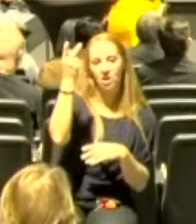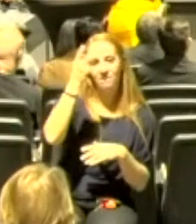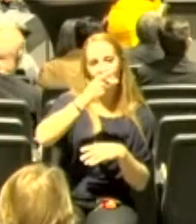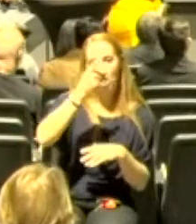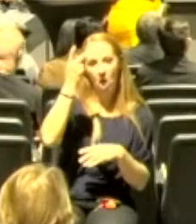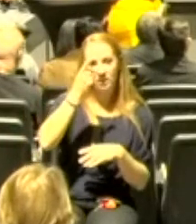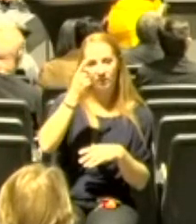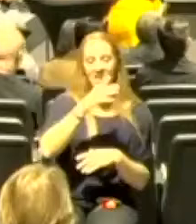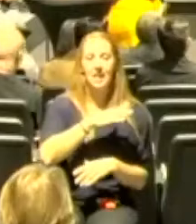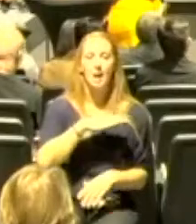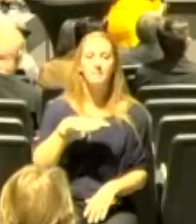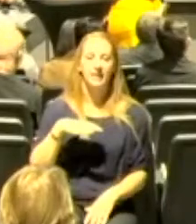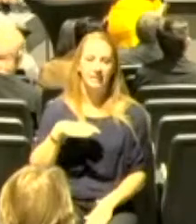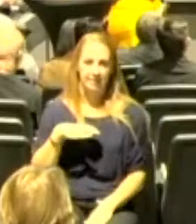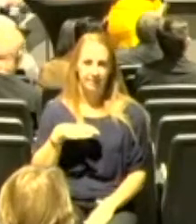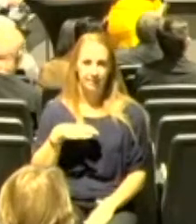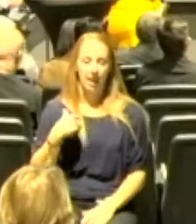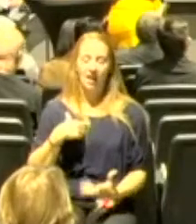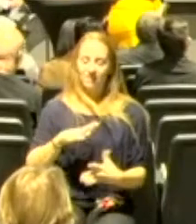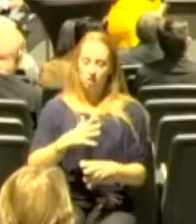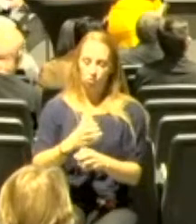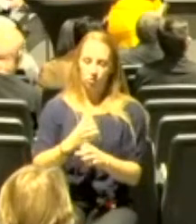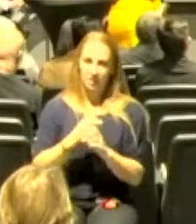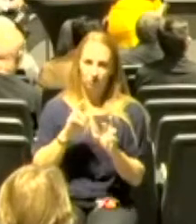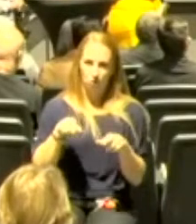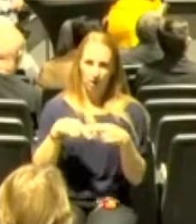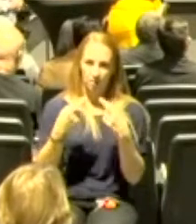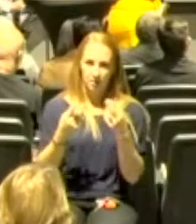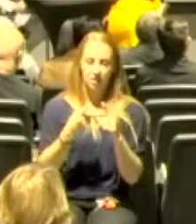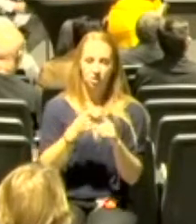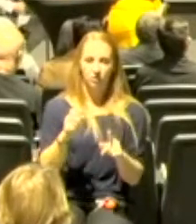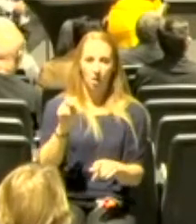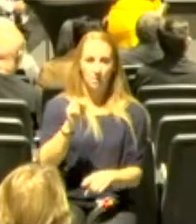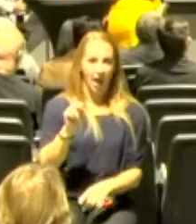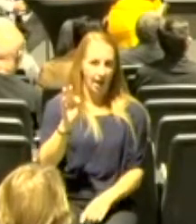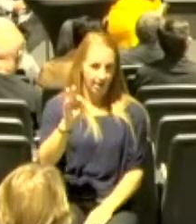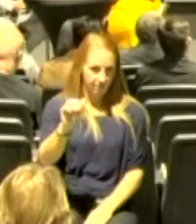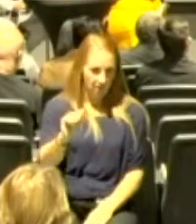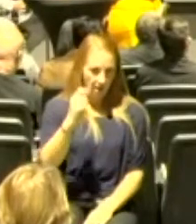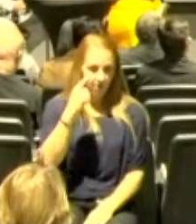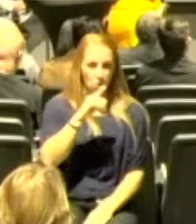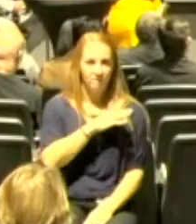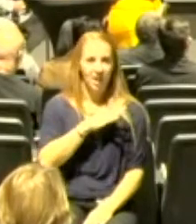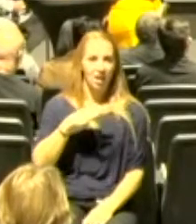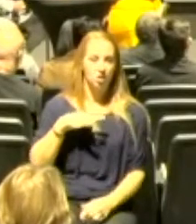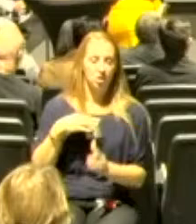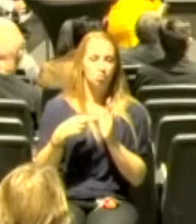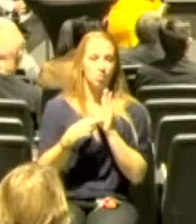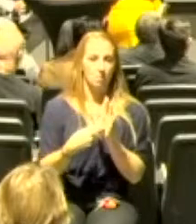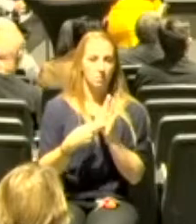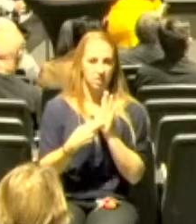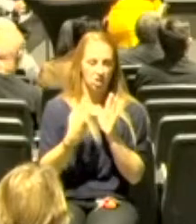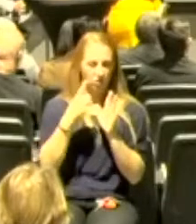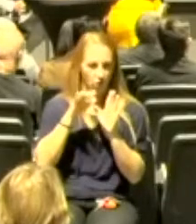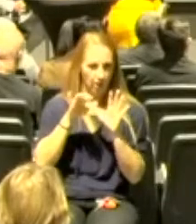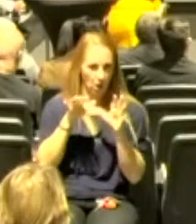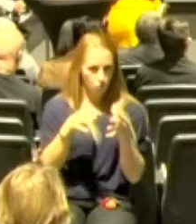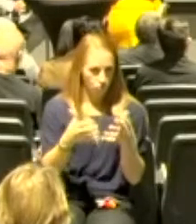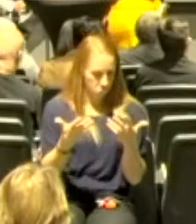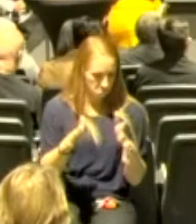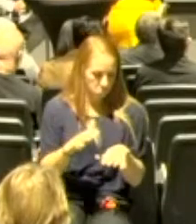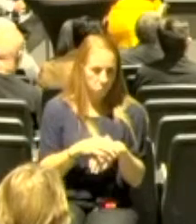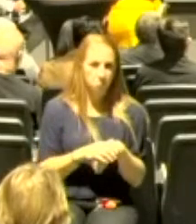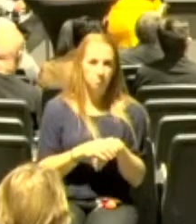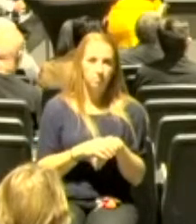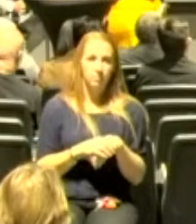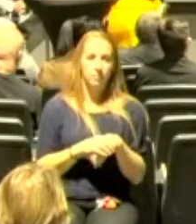I've received recommendations from our faculty senate, from NFA, for faculty representation on that group.